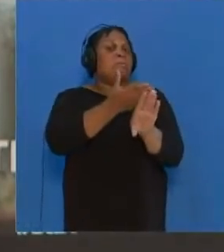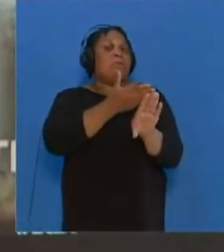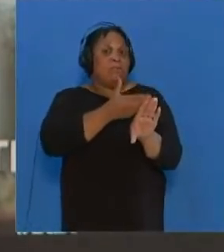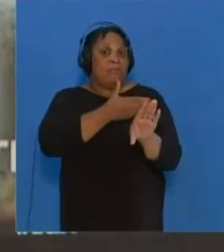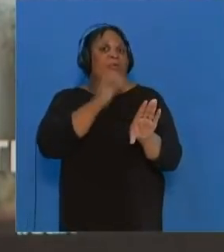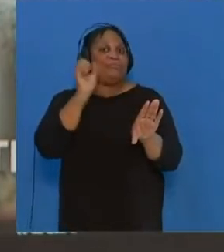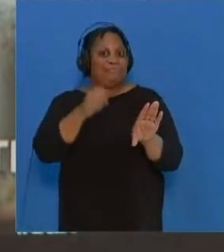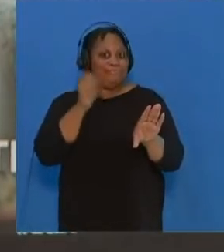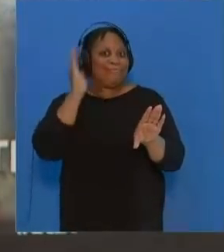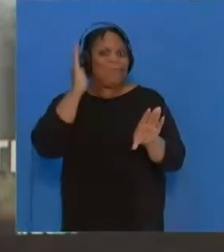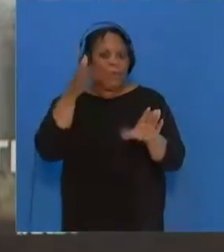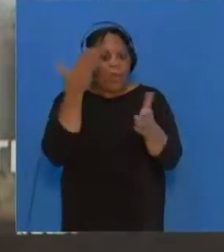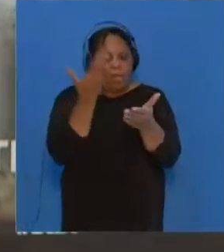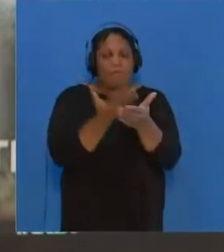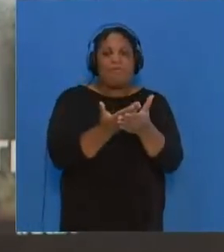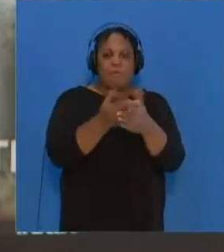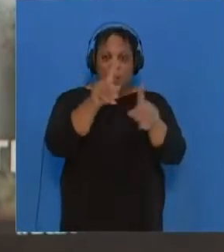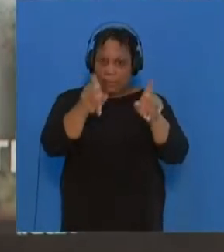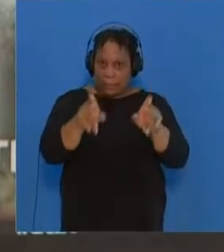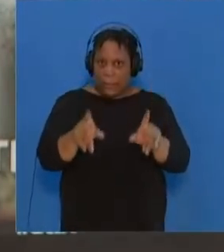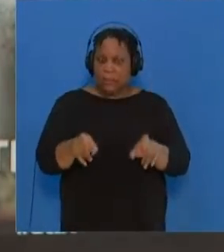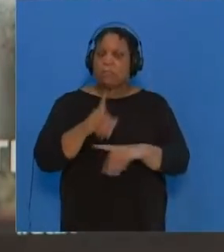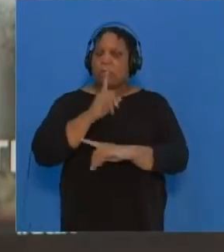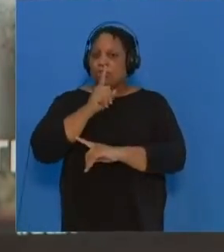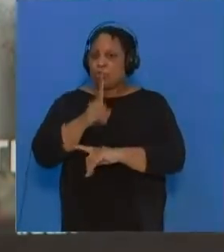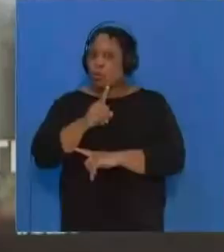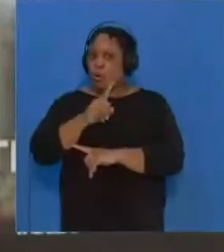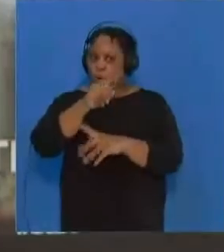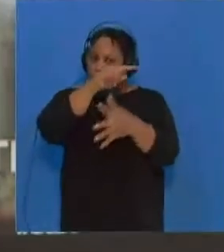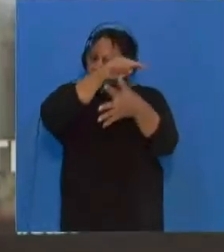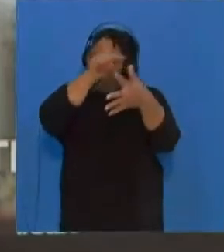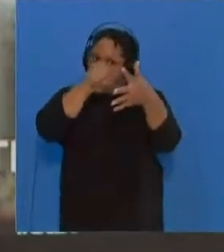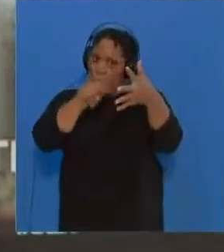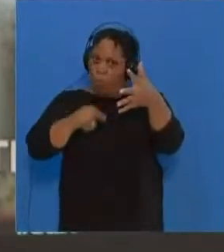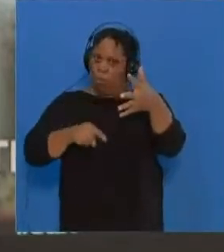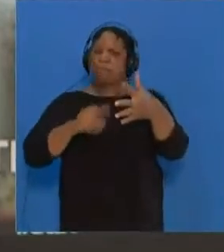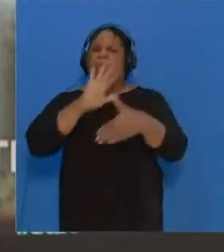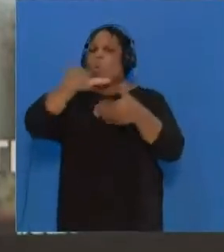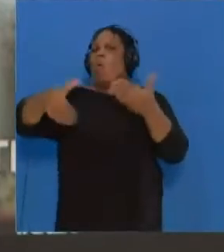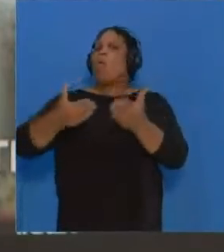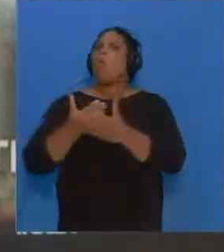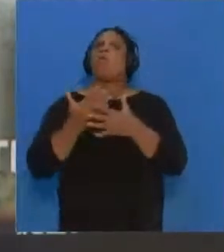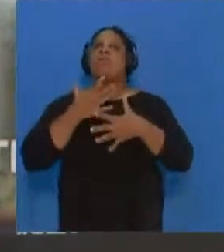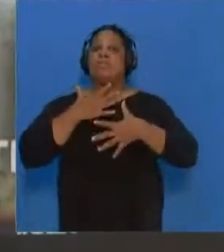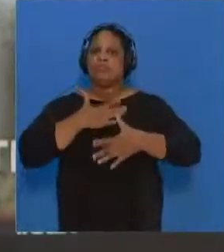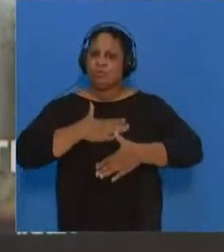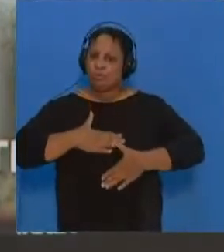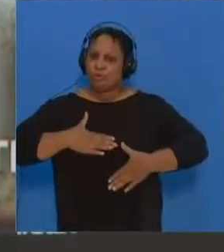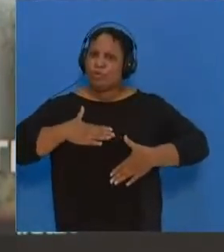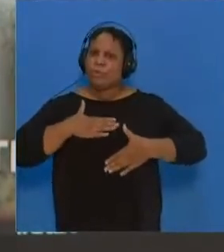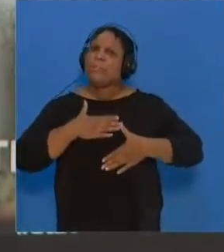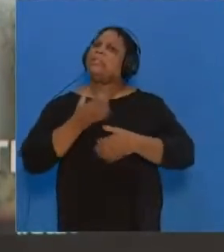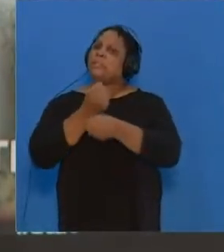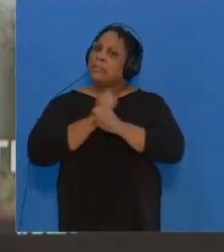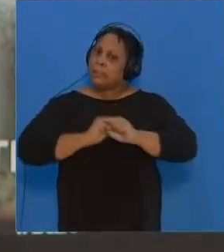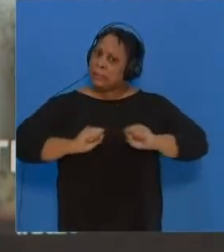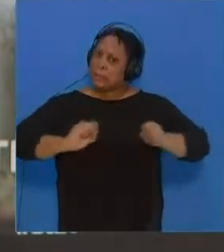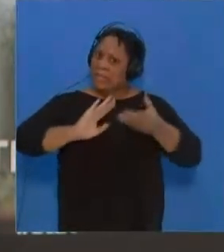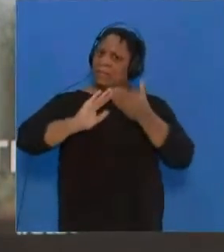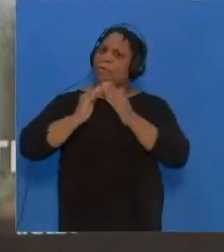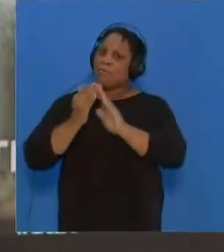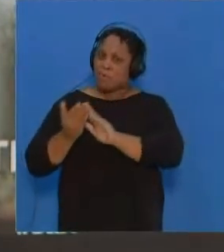you will get tested when you're there, but you will ensure that all the enjoyment of which you have is in a safe